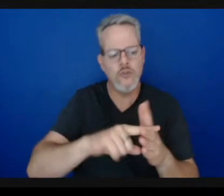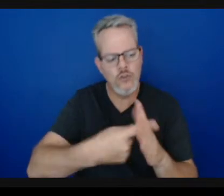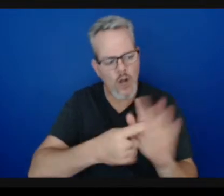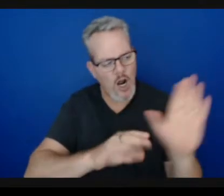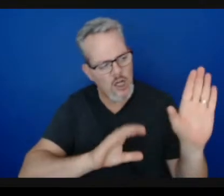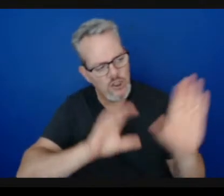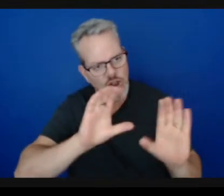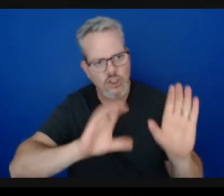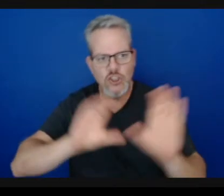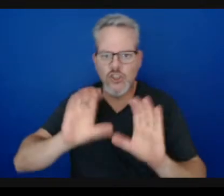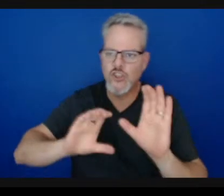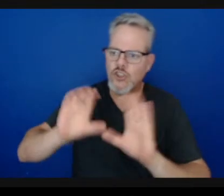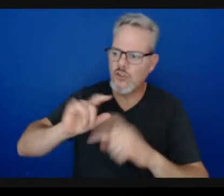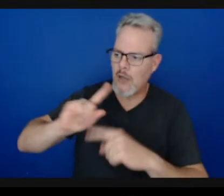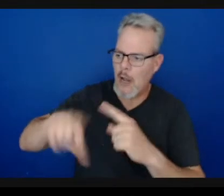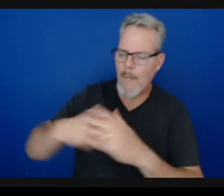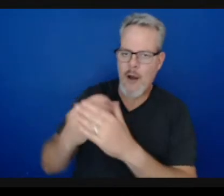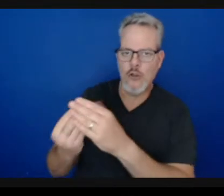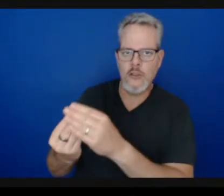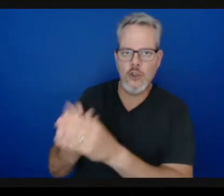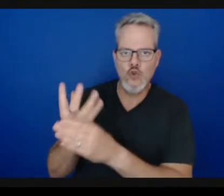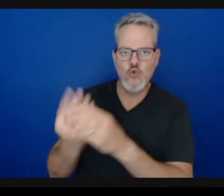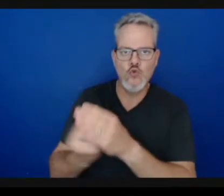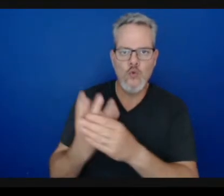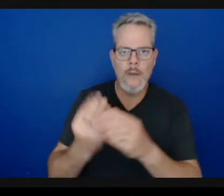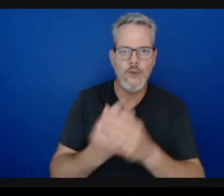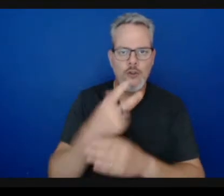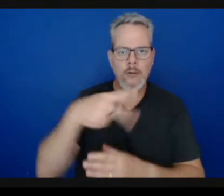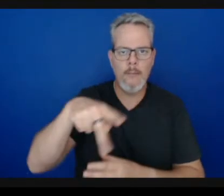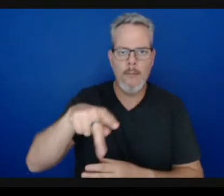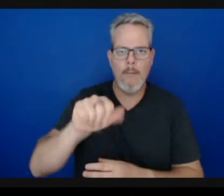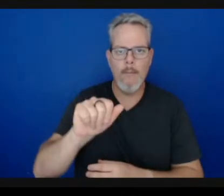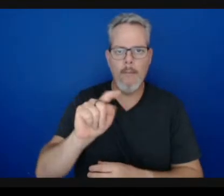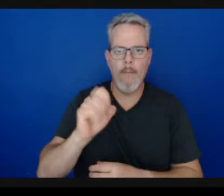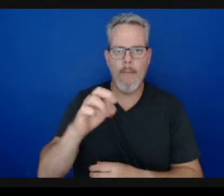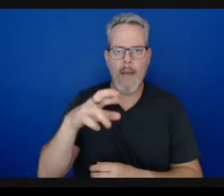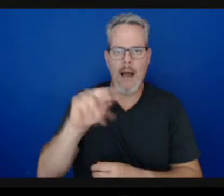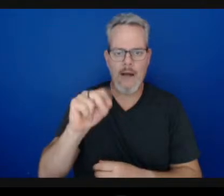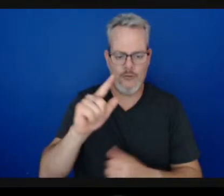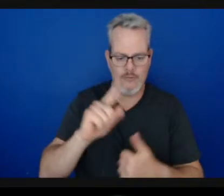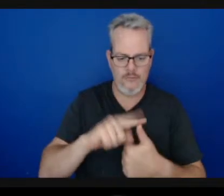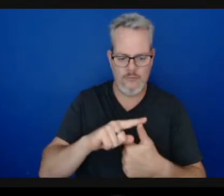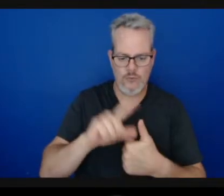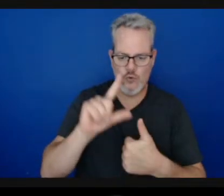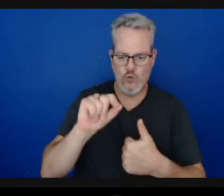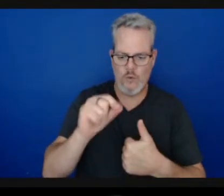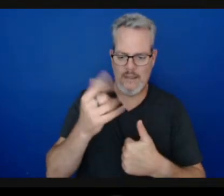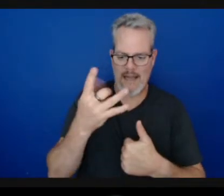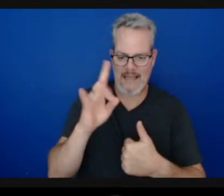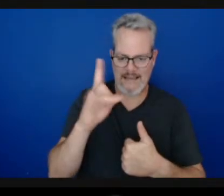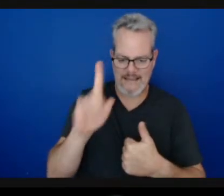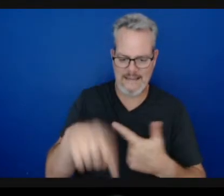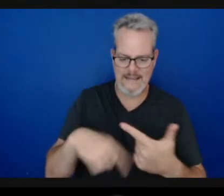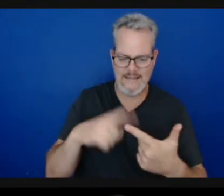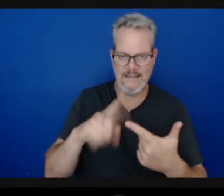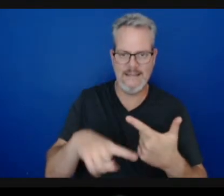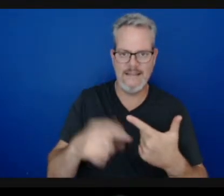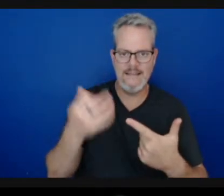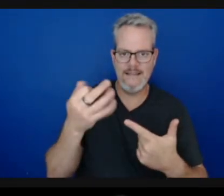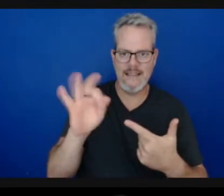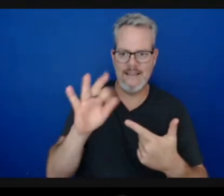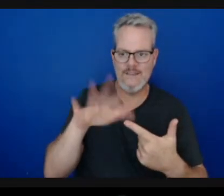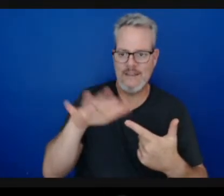the eruption pattern of the Lower East Rift. 2018, 55, nothing's looking like it's going to happen anytime